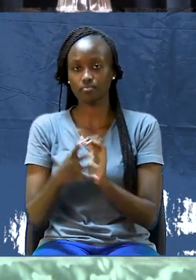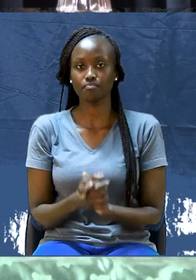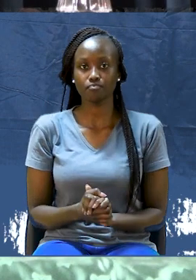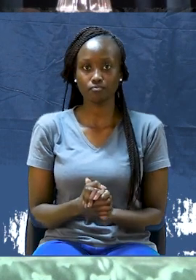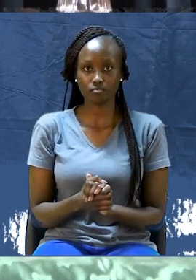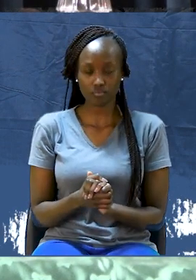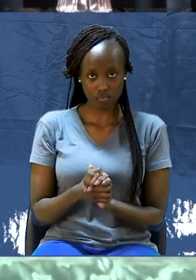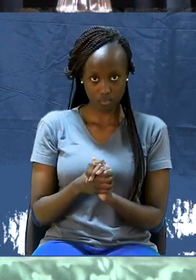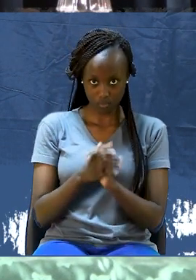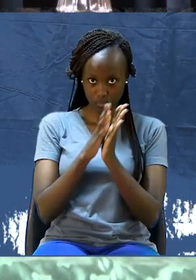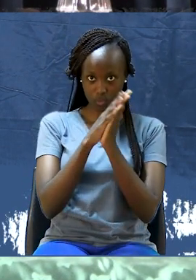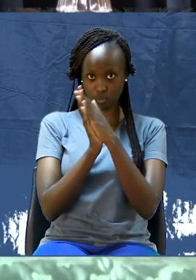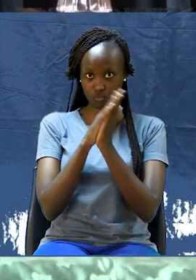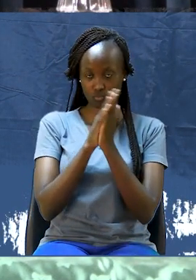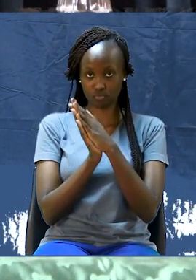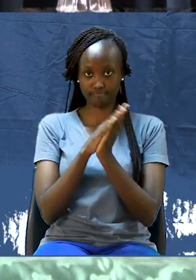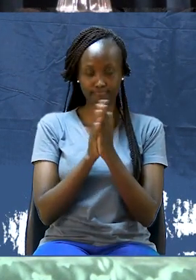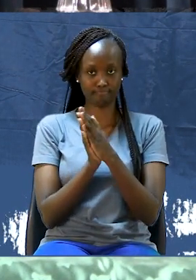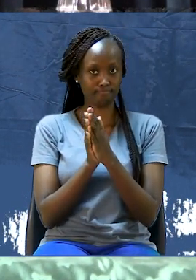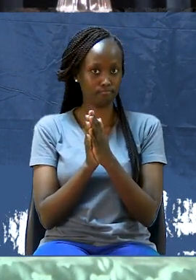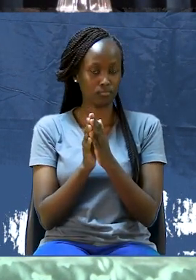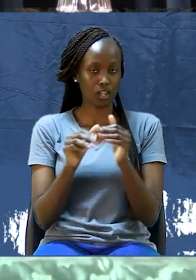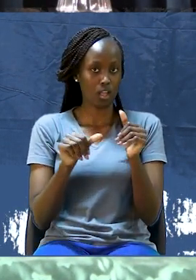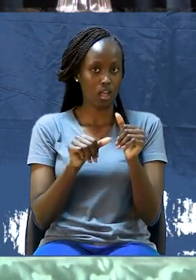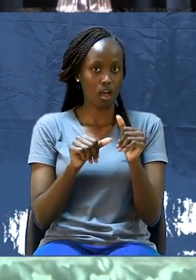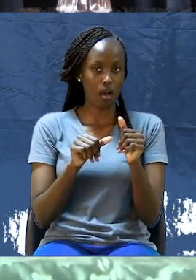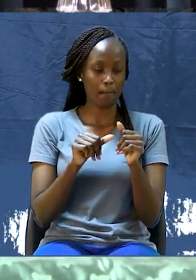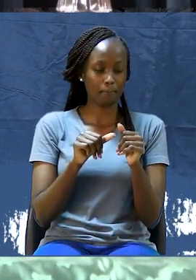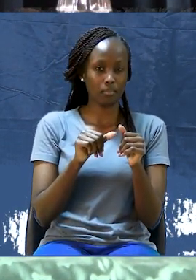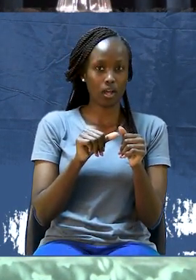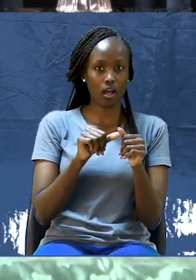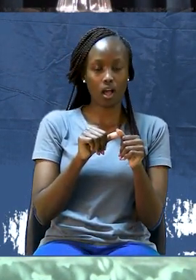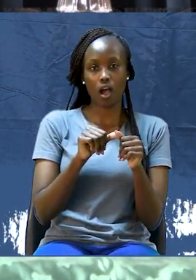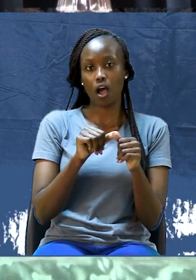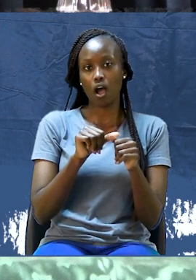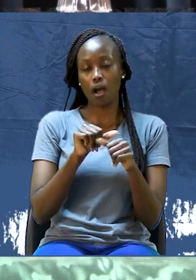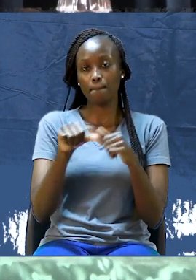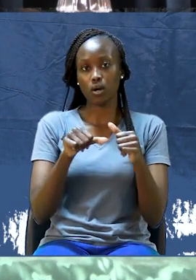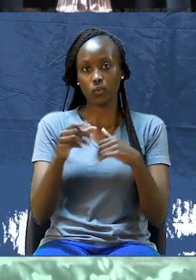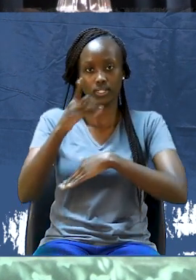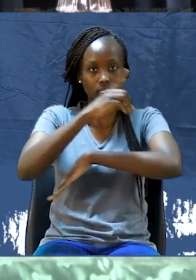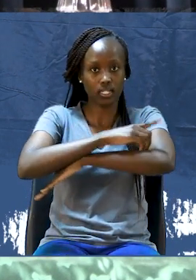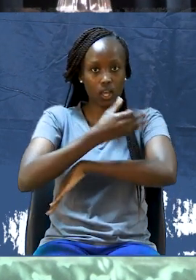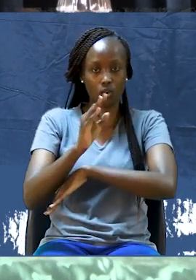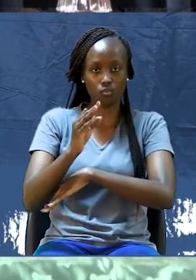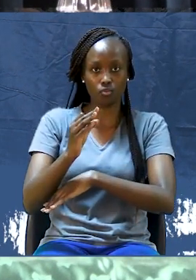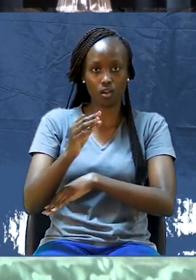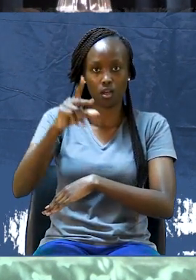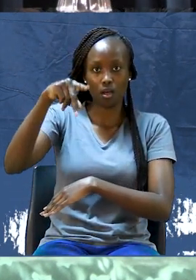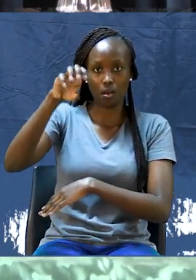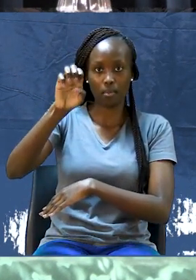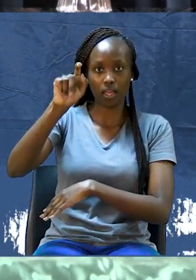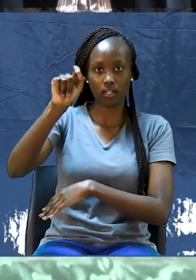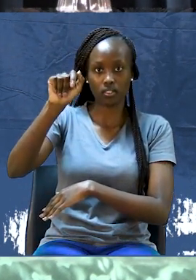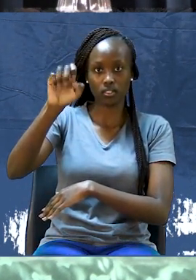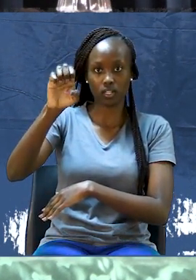This passage of scripture is at the end of that eventful day, the morning, the day of Pentecost, when the Holy Spirit had